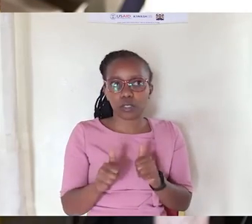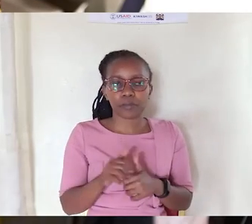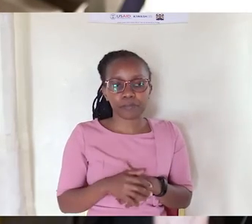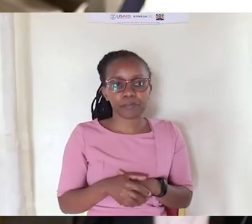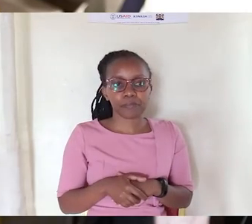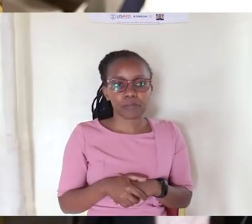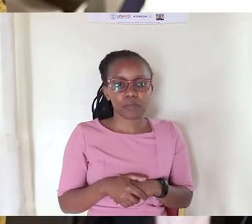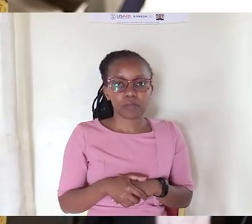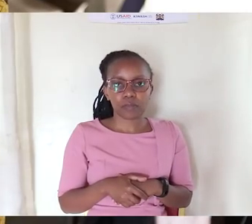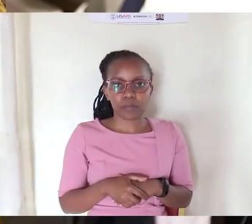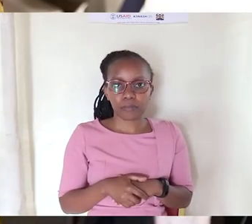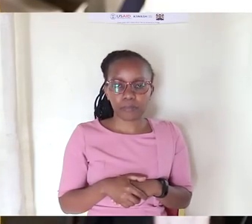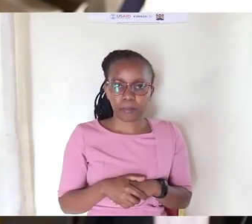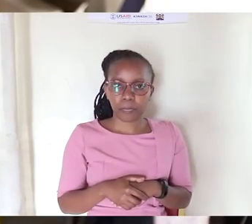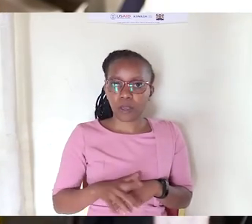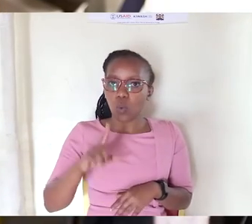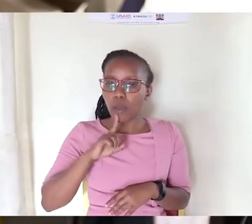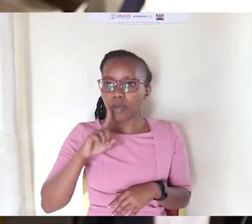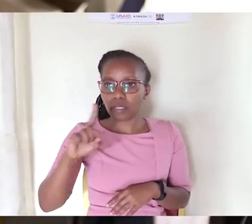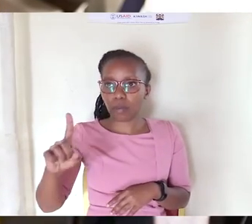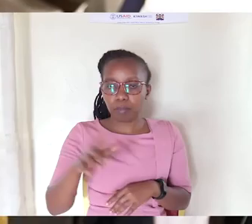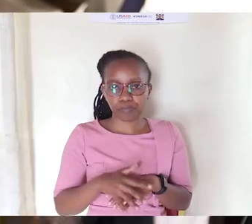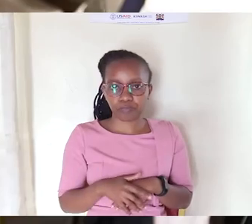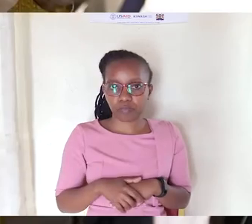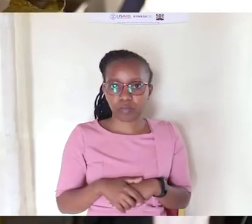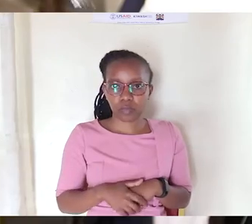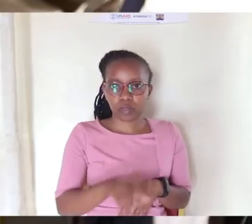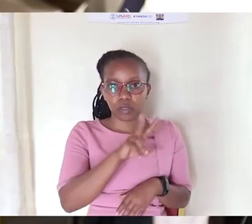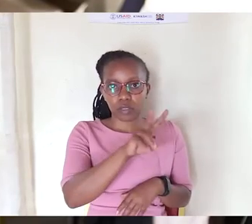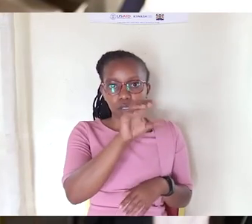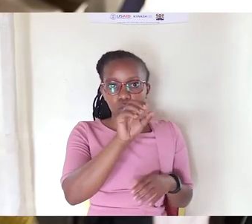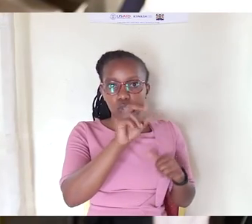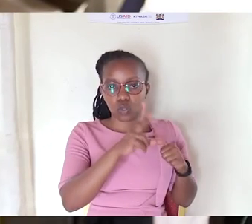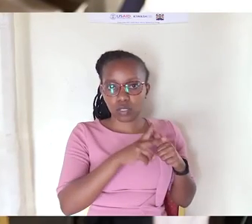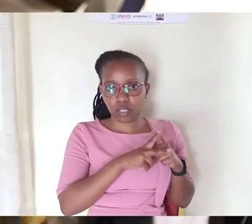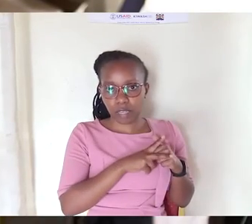second thing is that we must demand that the injustices of 2007,